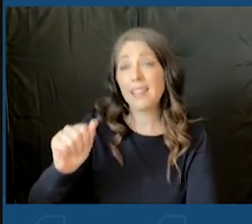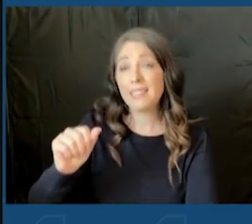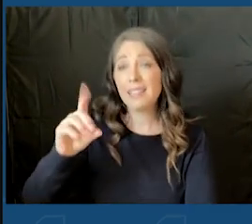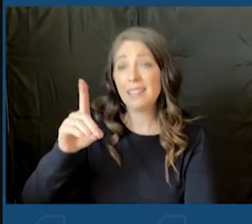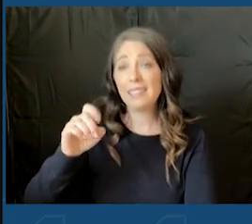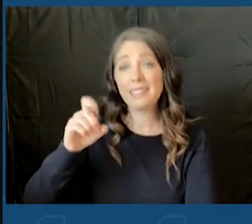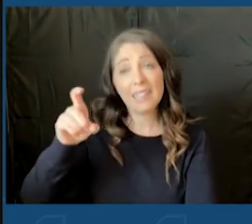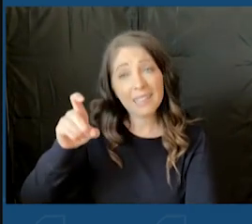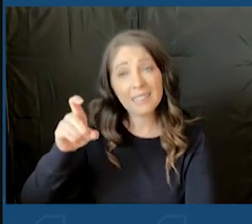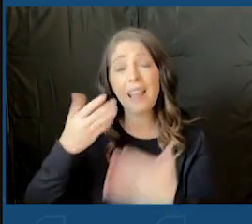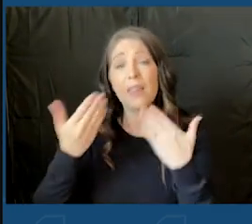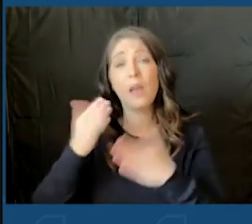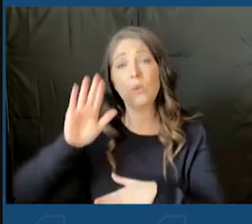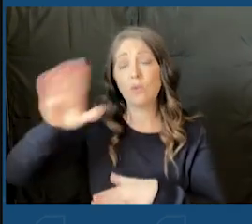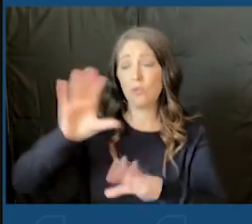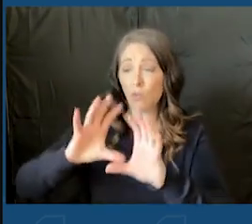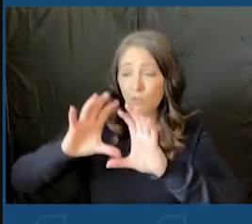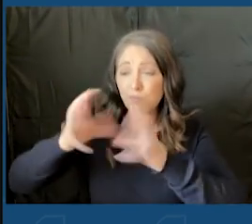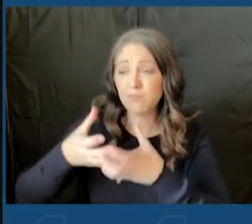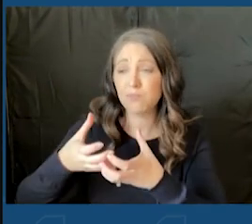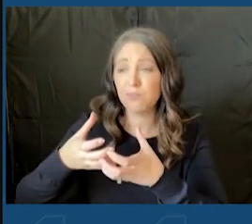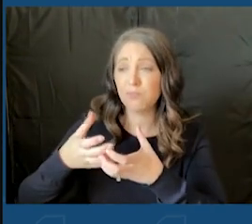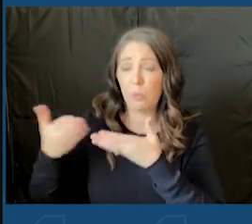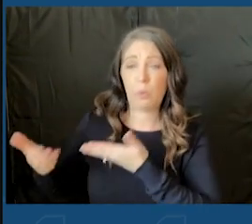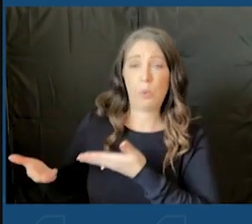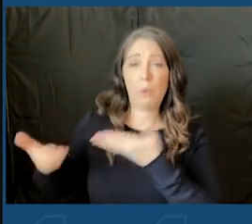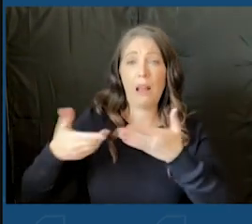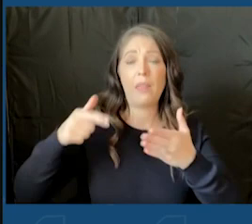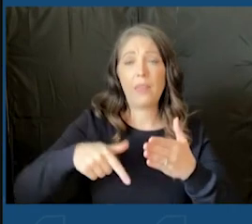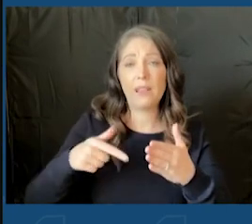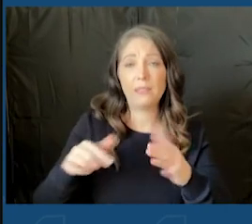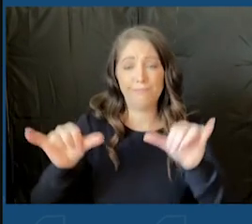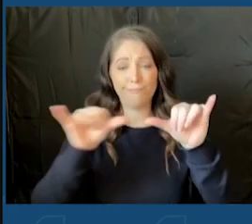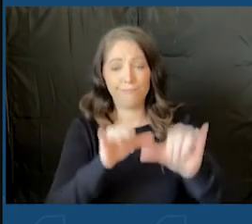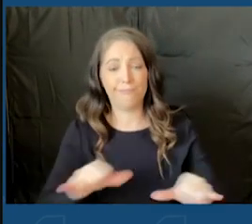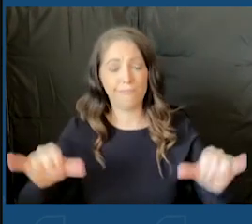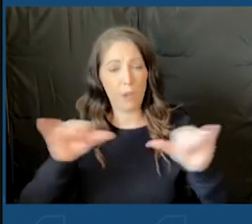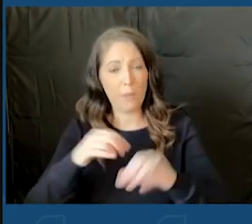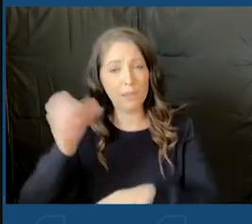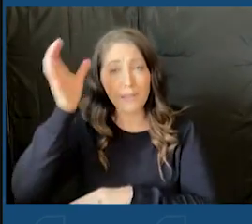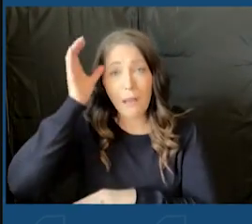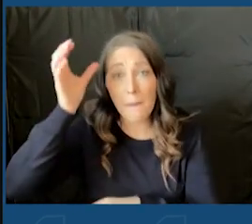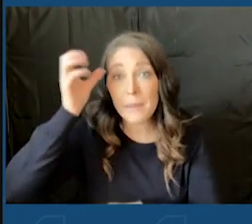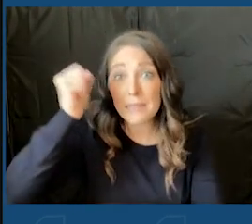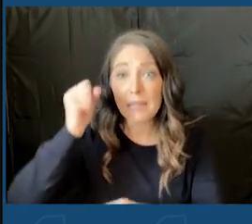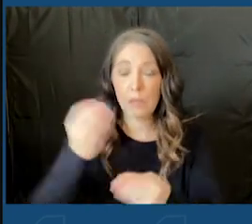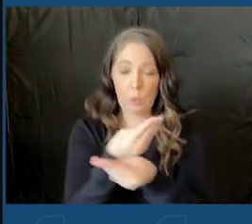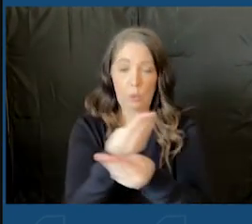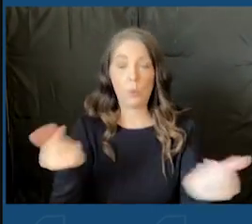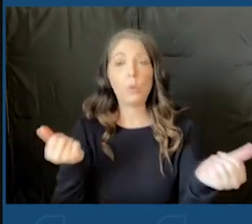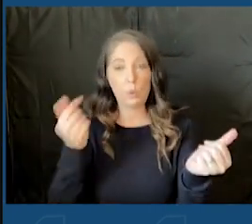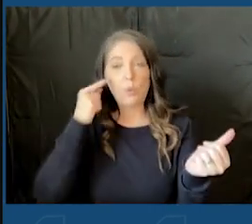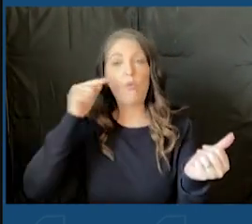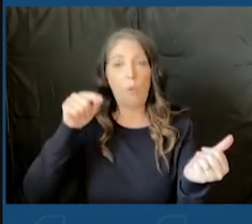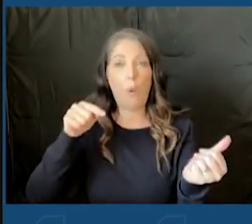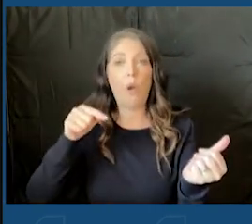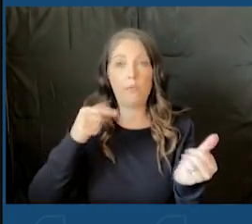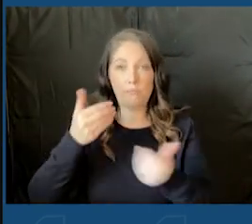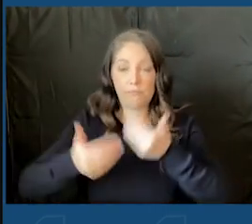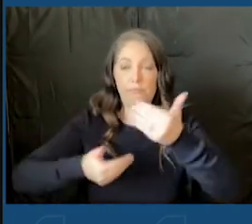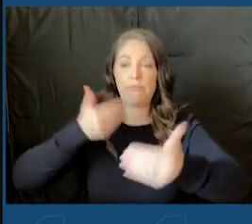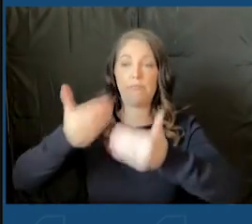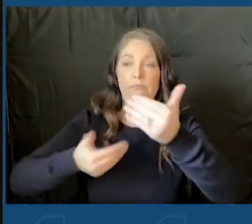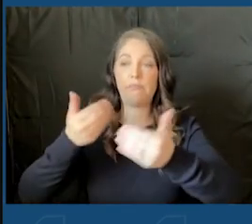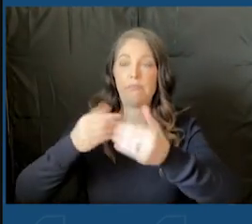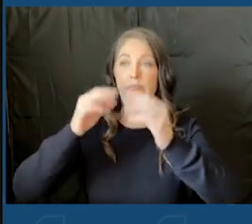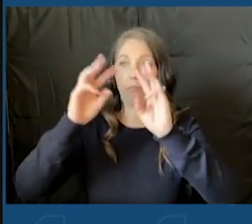for really bringing this common ground, common sense solution towards moving towards our climate goals